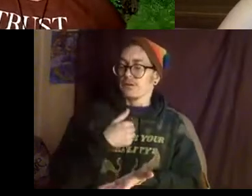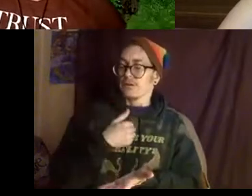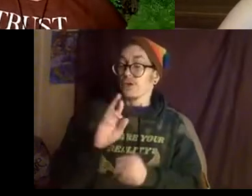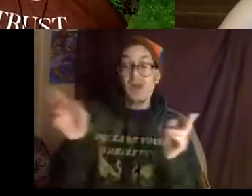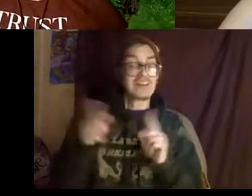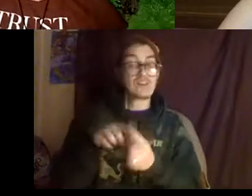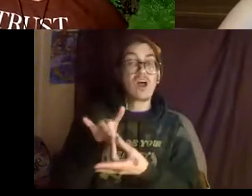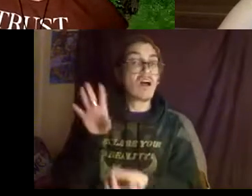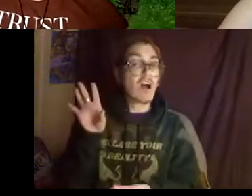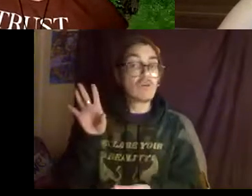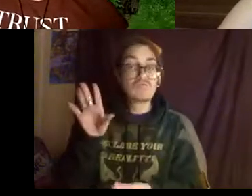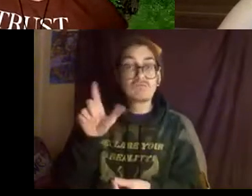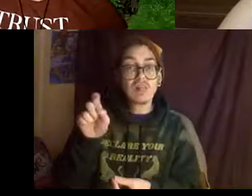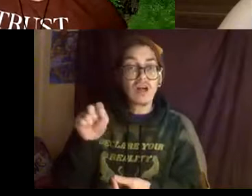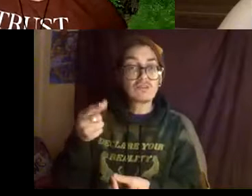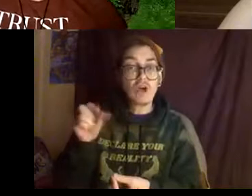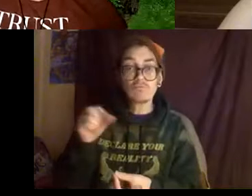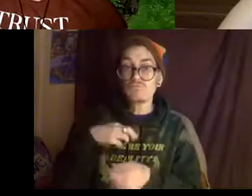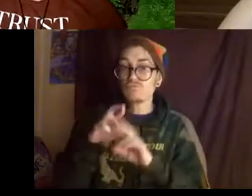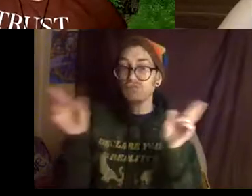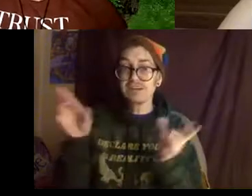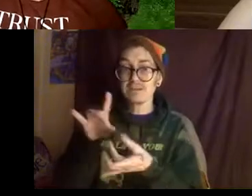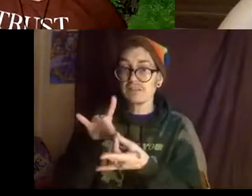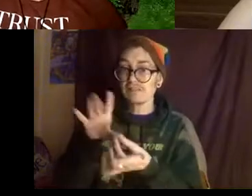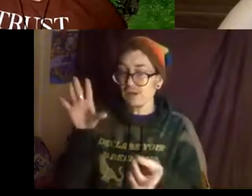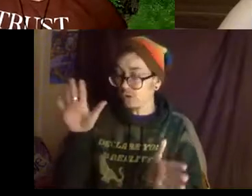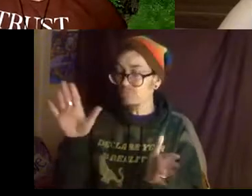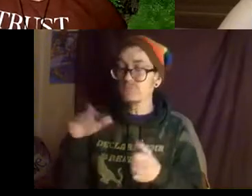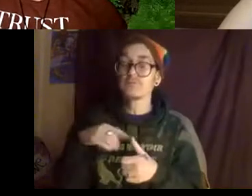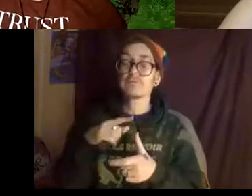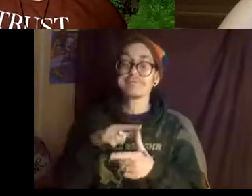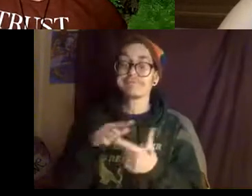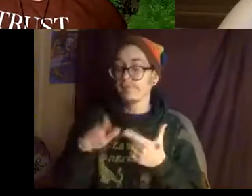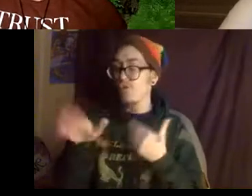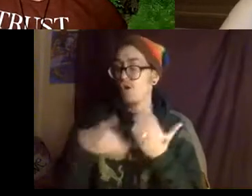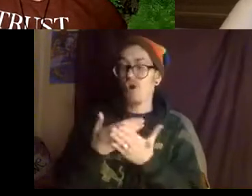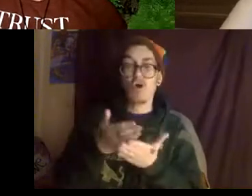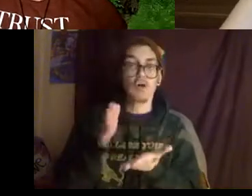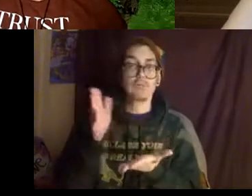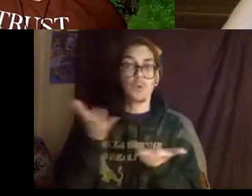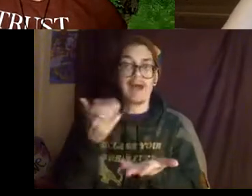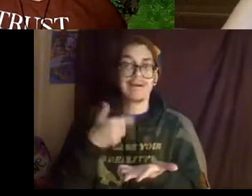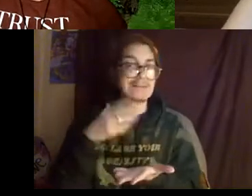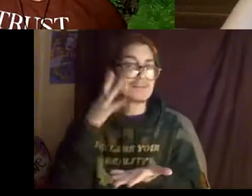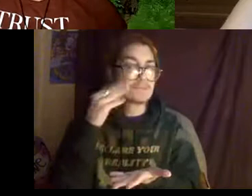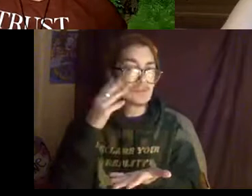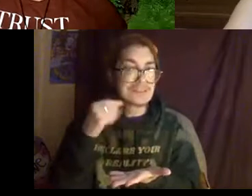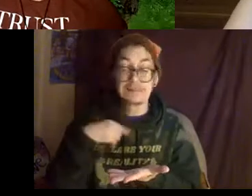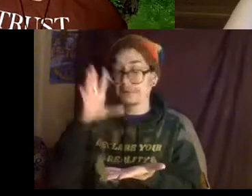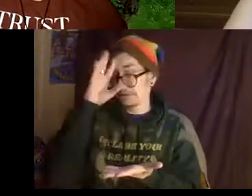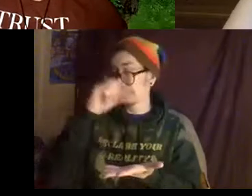I do some visualization, and I also say it's okay to let go. Loss is okay.